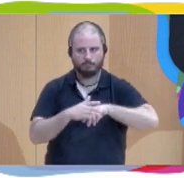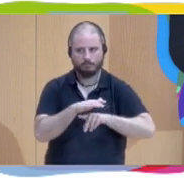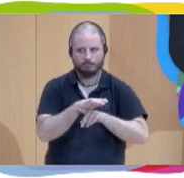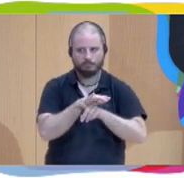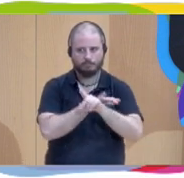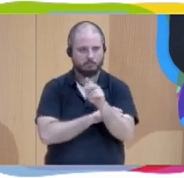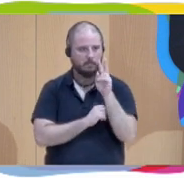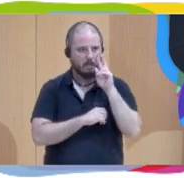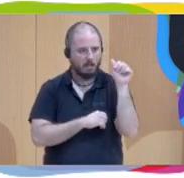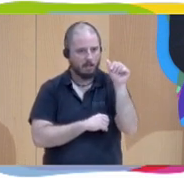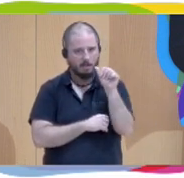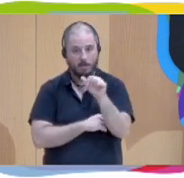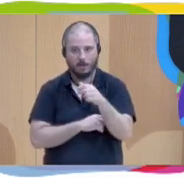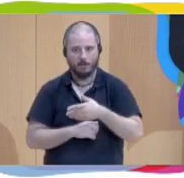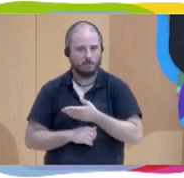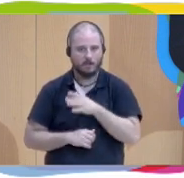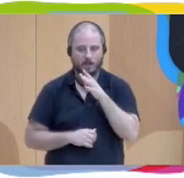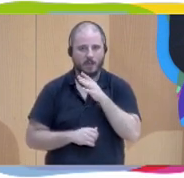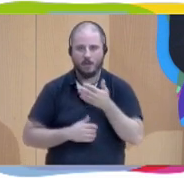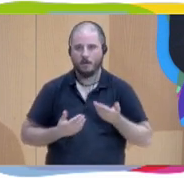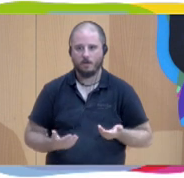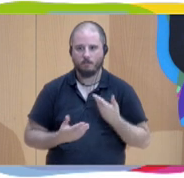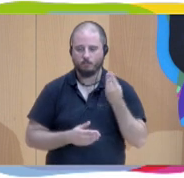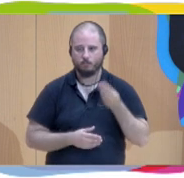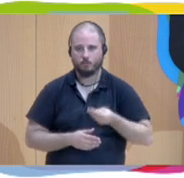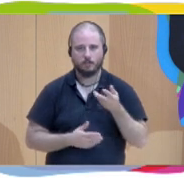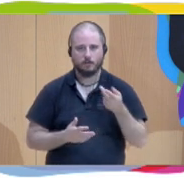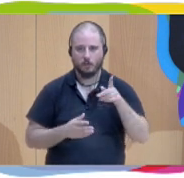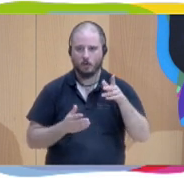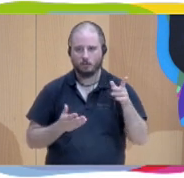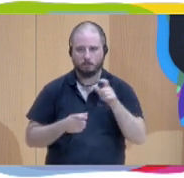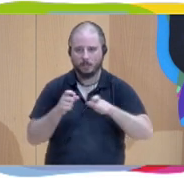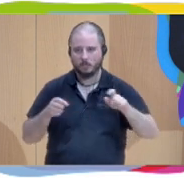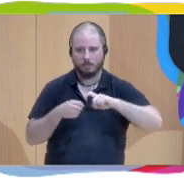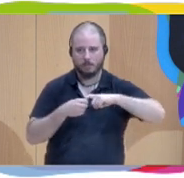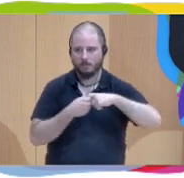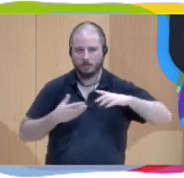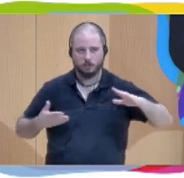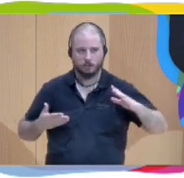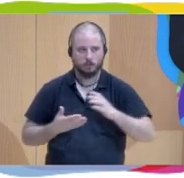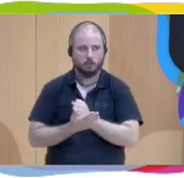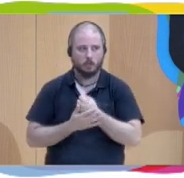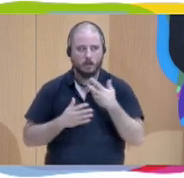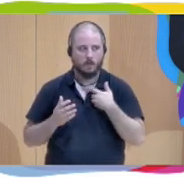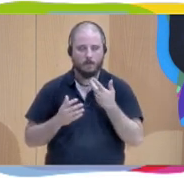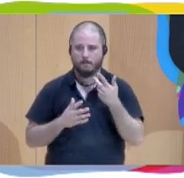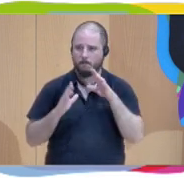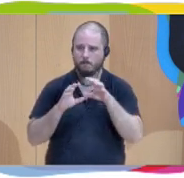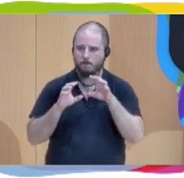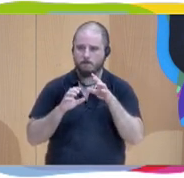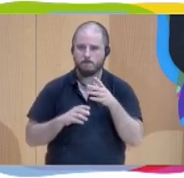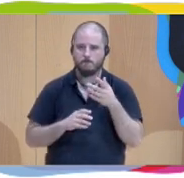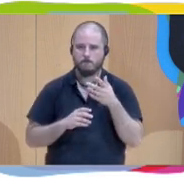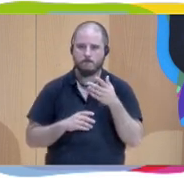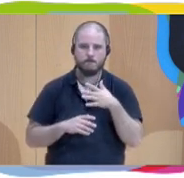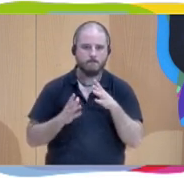been really enthusiastic, highly motivated, eager to learn more, and most of all implement this method to